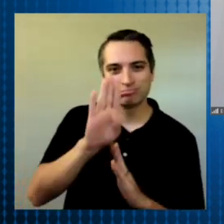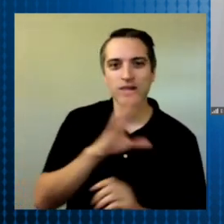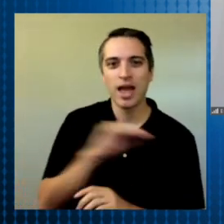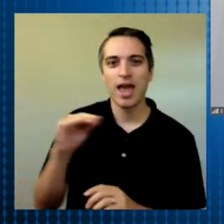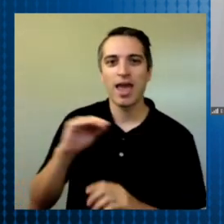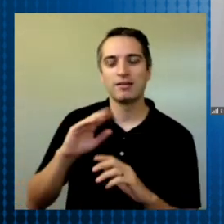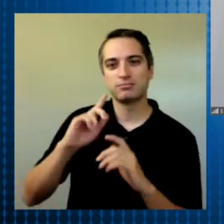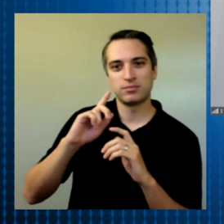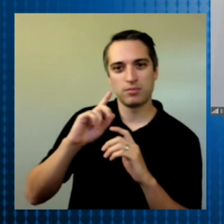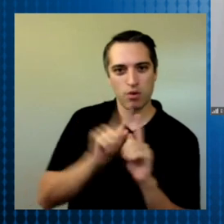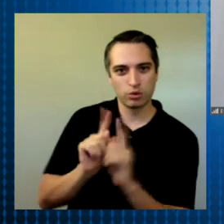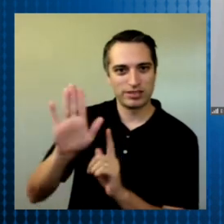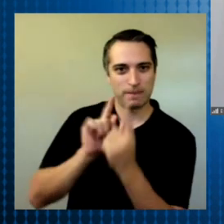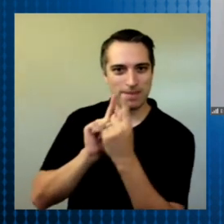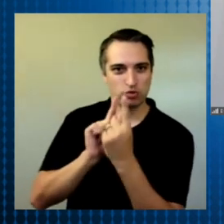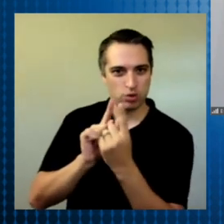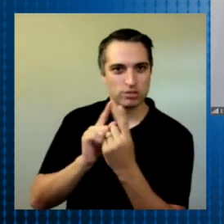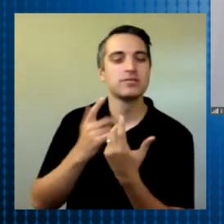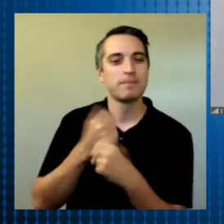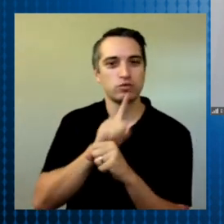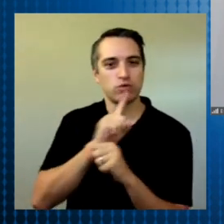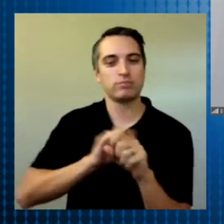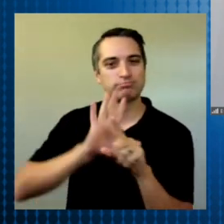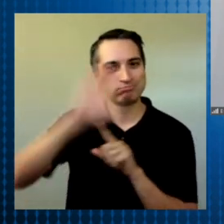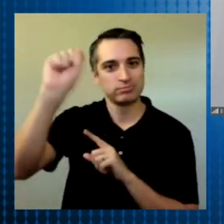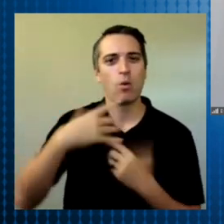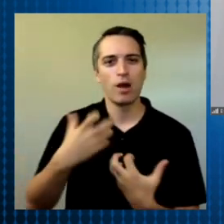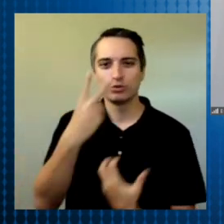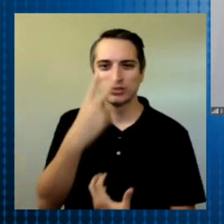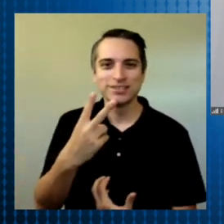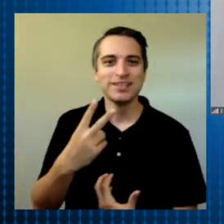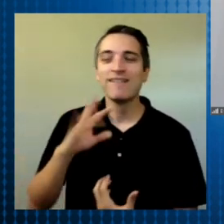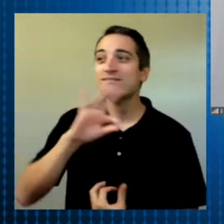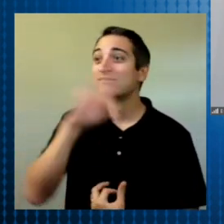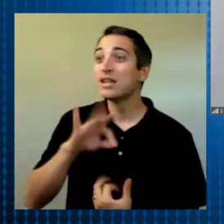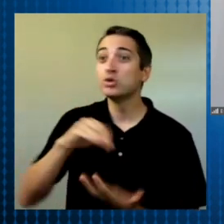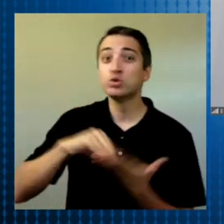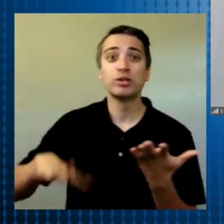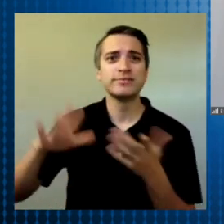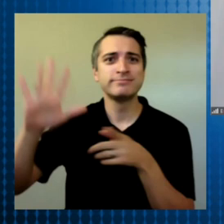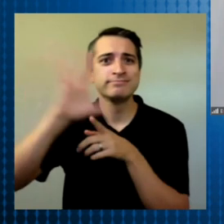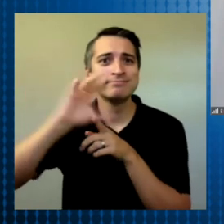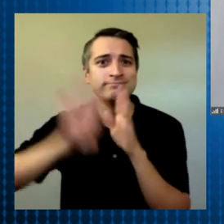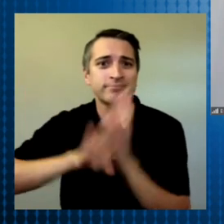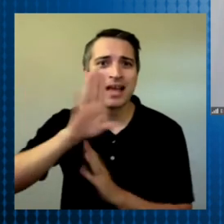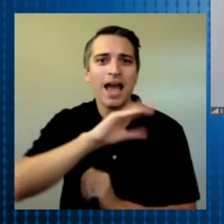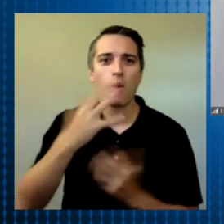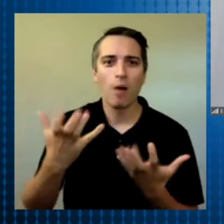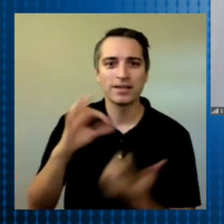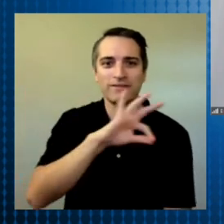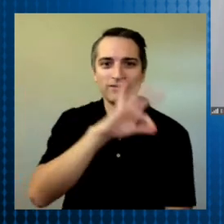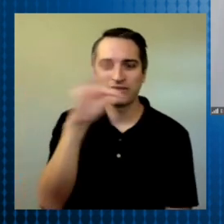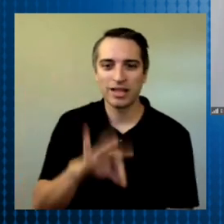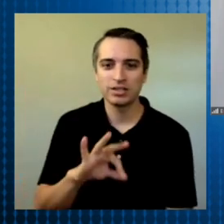not succeed. He wants to see members and students in the greater Flint area to flourish and wants the Flint Community Schools to consider using his